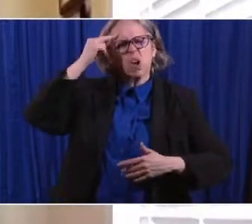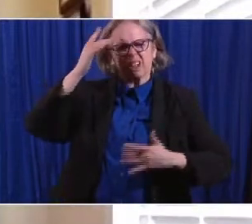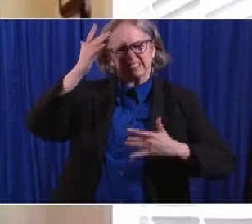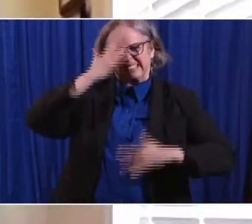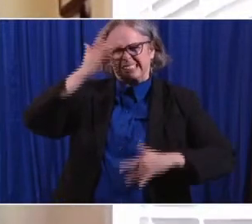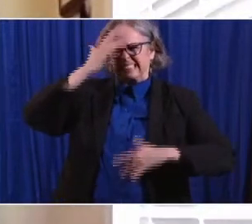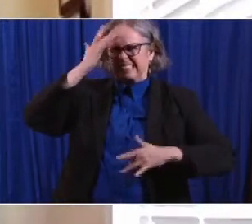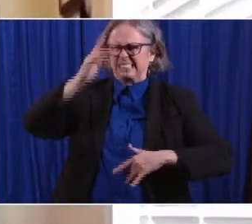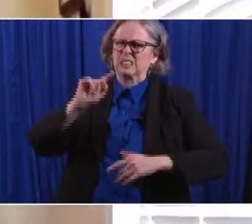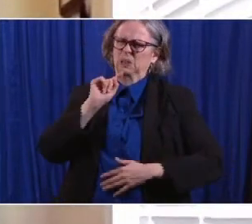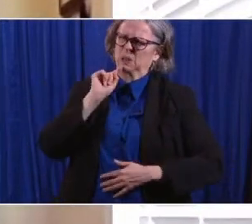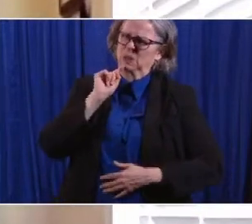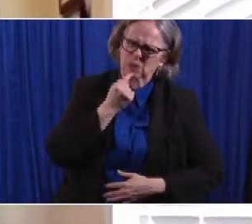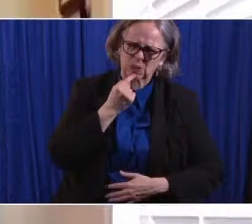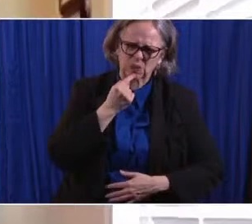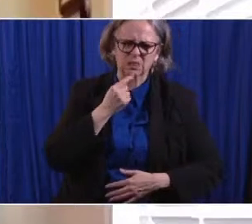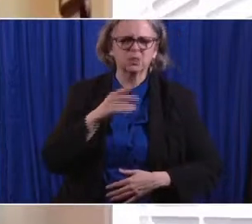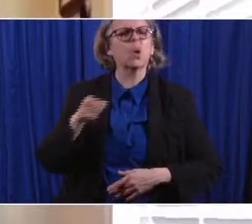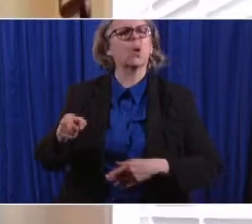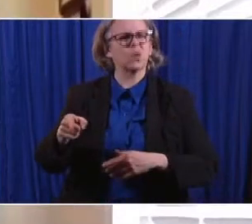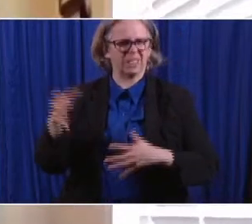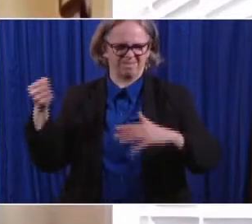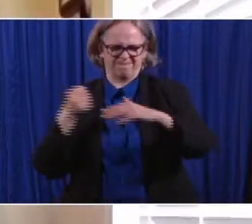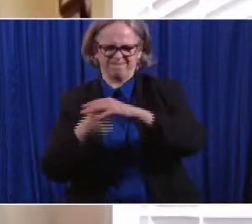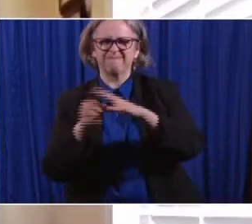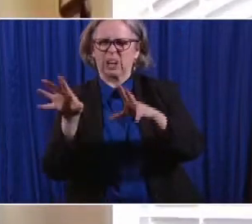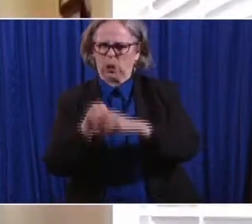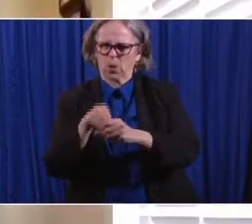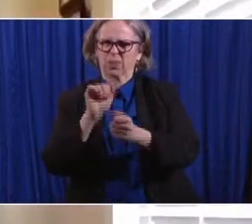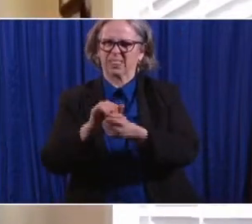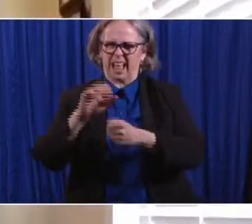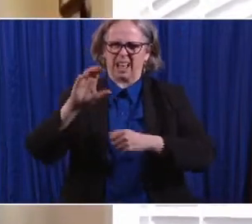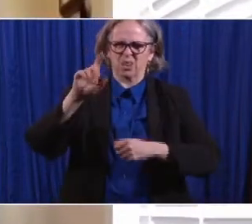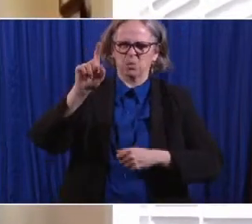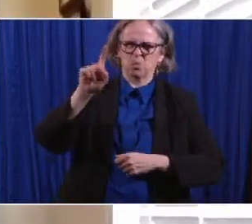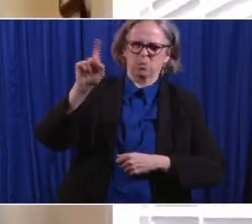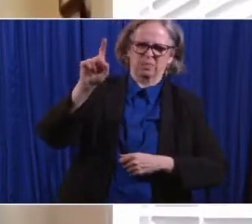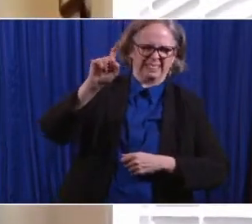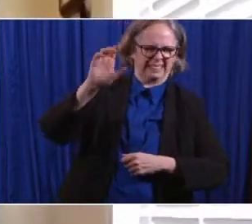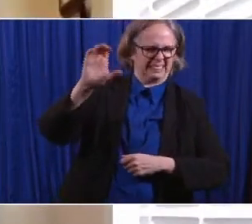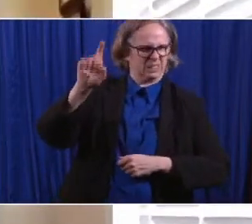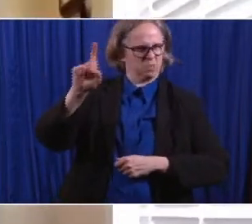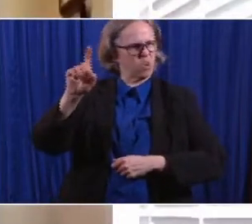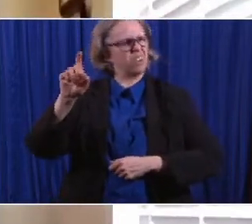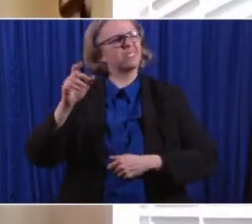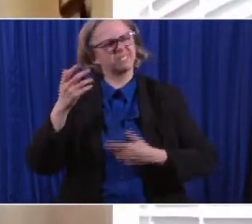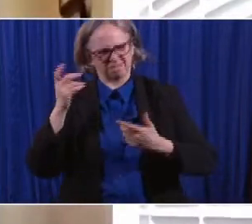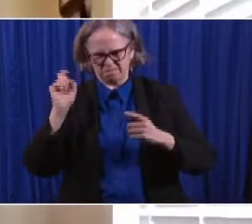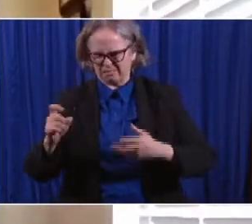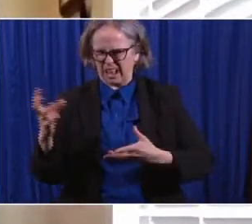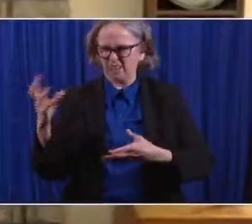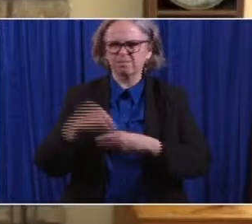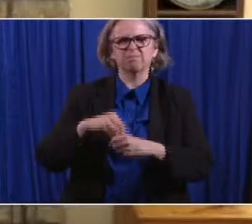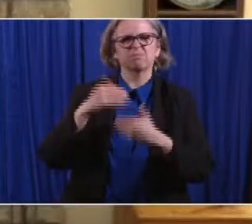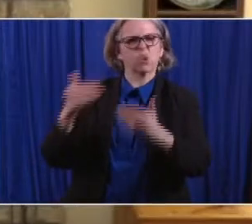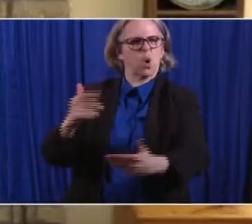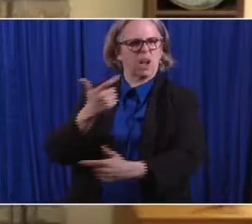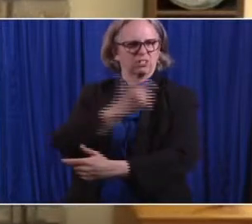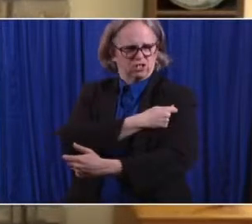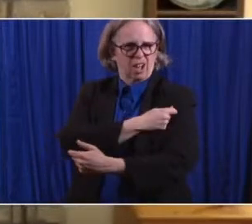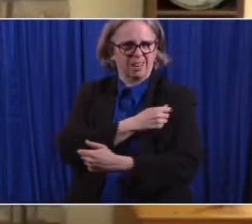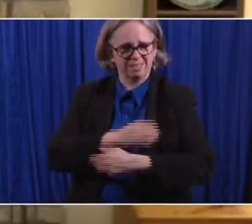as noted, we are clarifying that it is included among our serious neurologic conditions. Thank you,